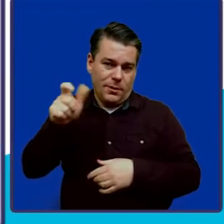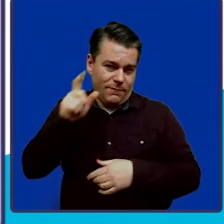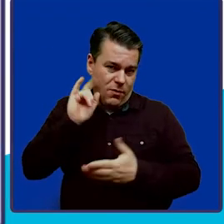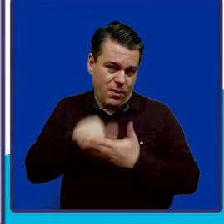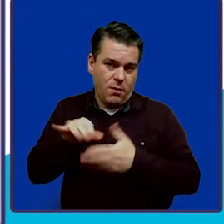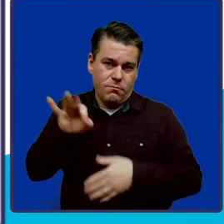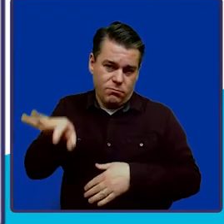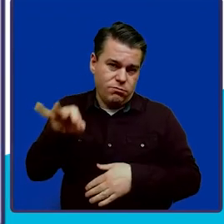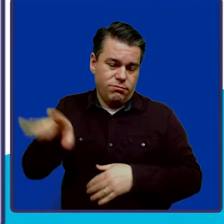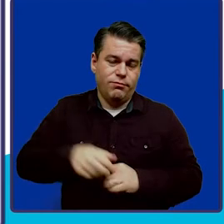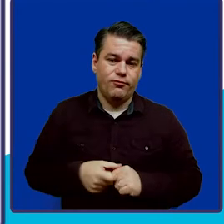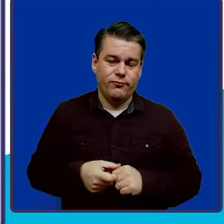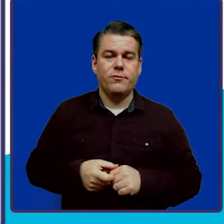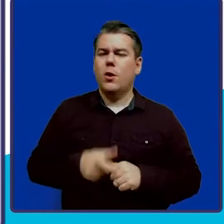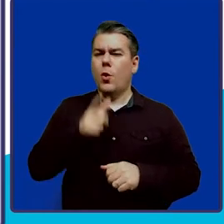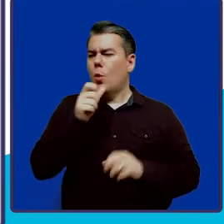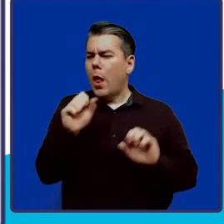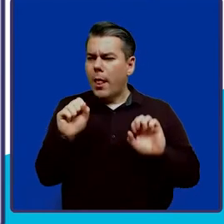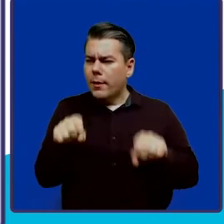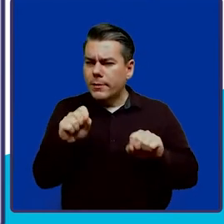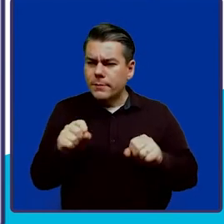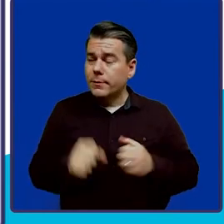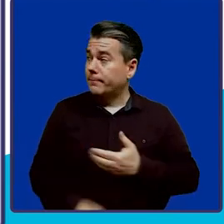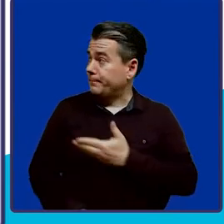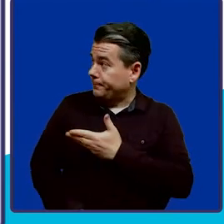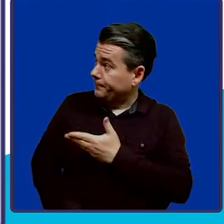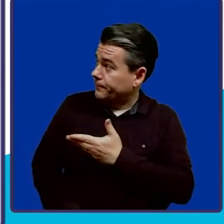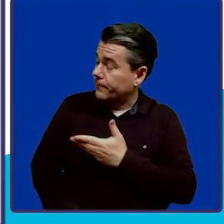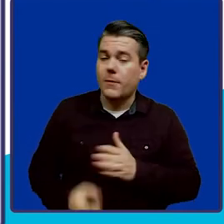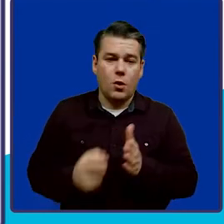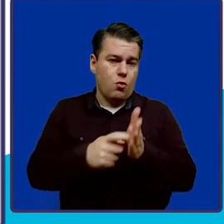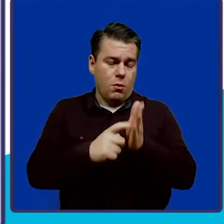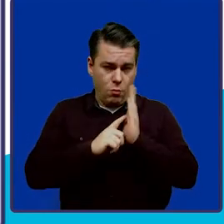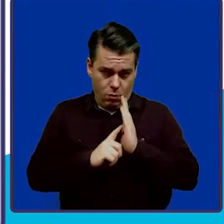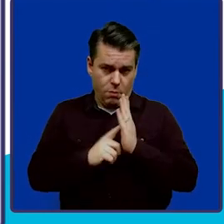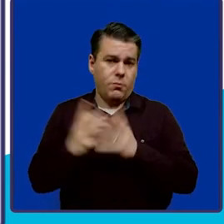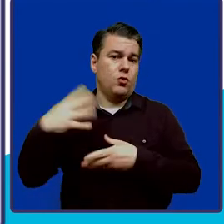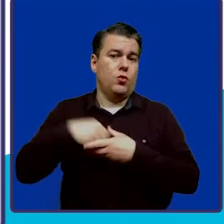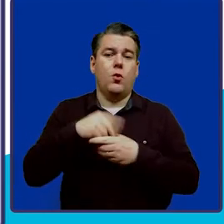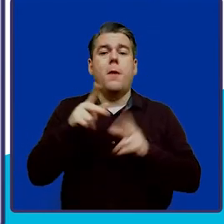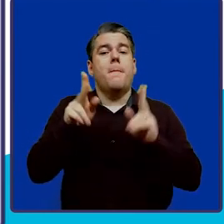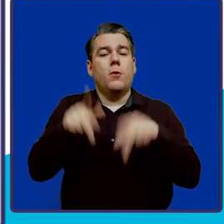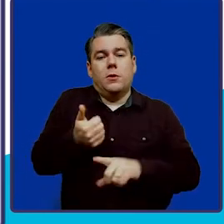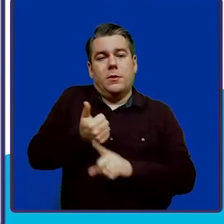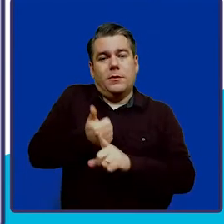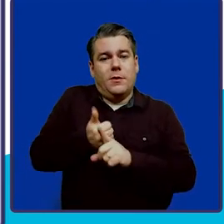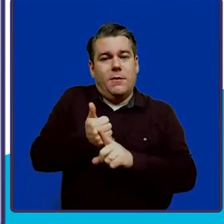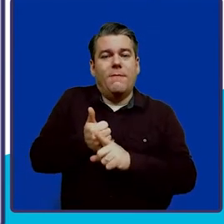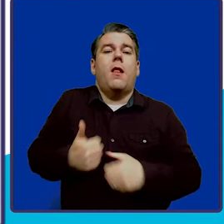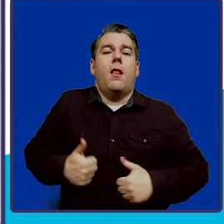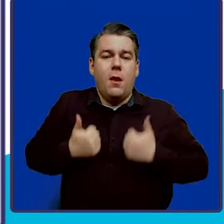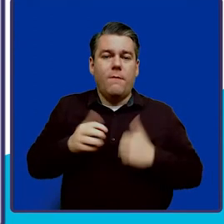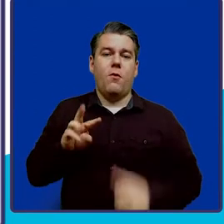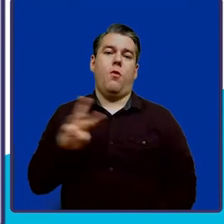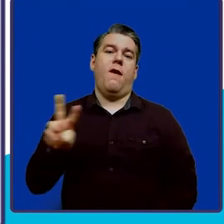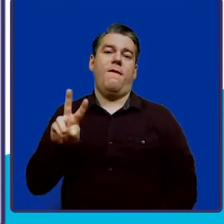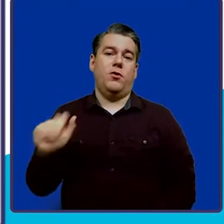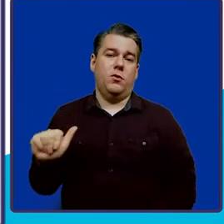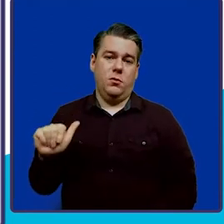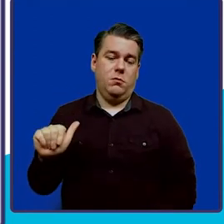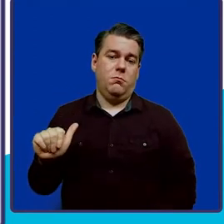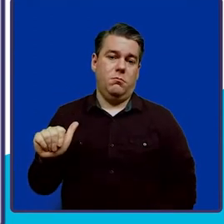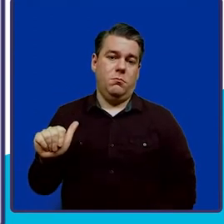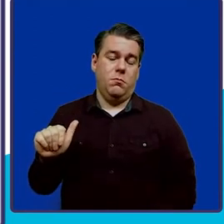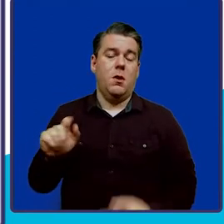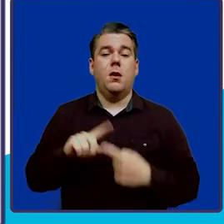So who is eligible? The requirements include that the individual is a West Virginia resident and that the